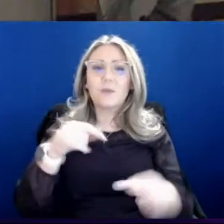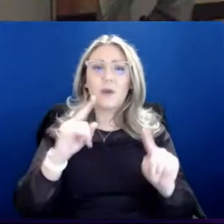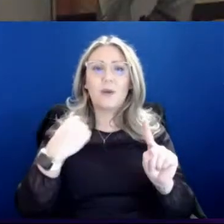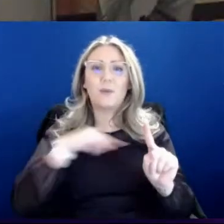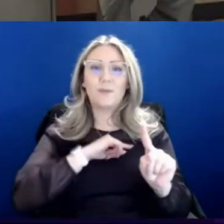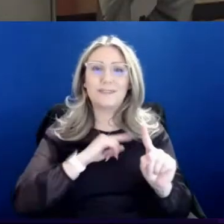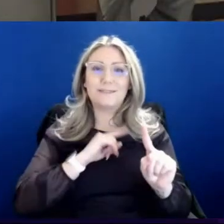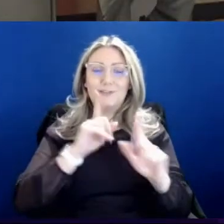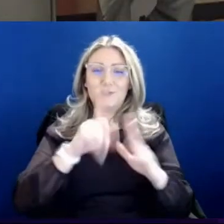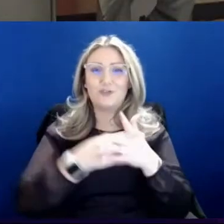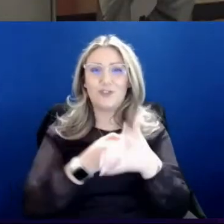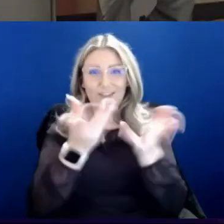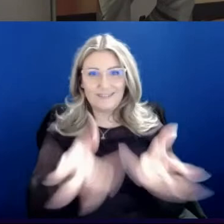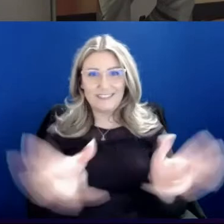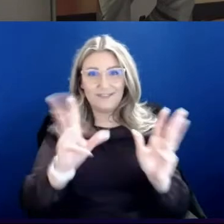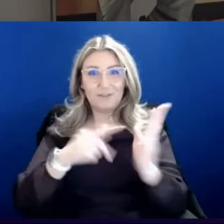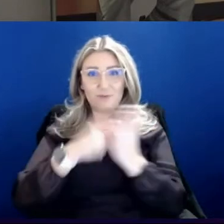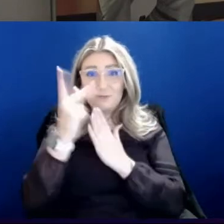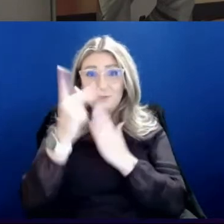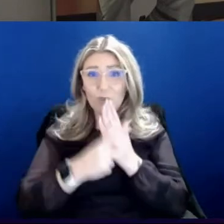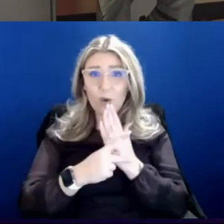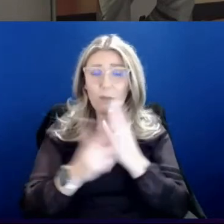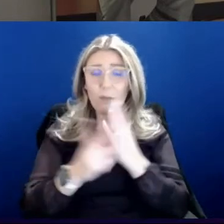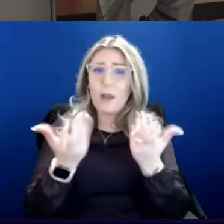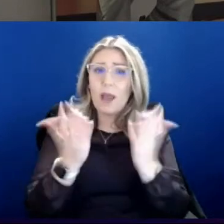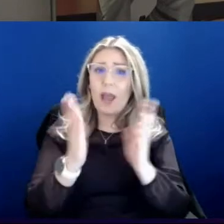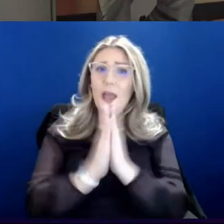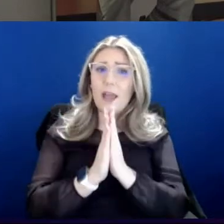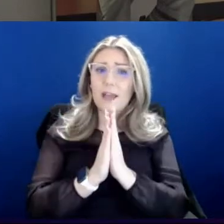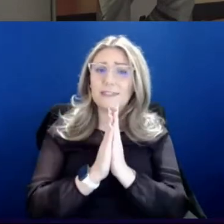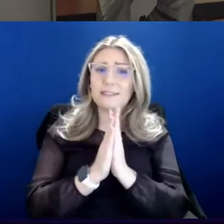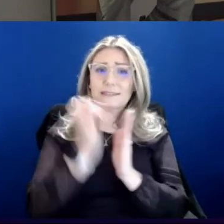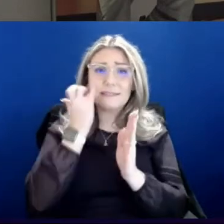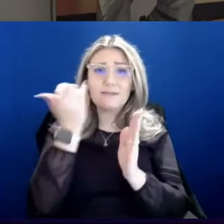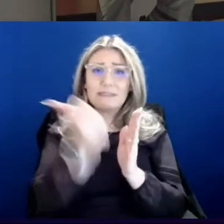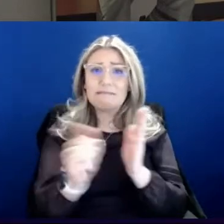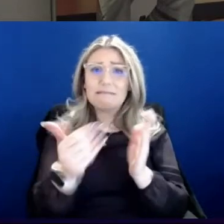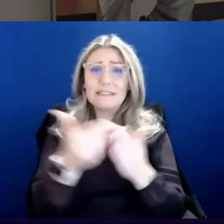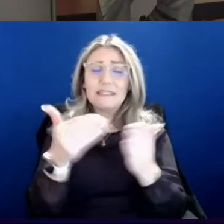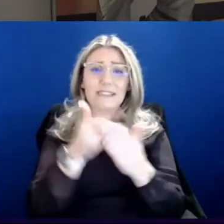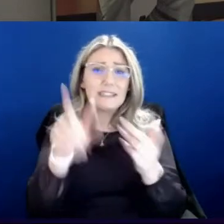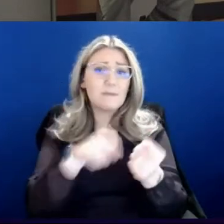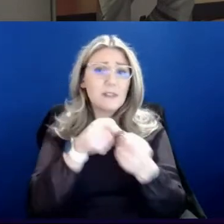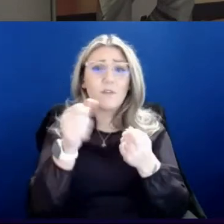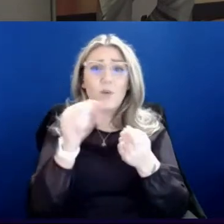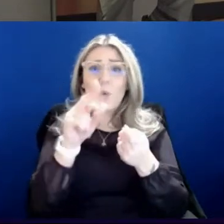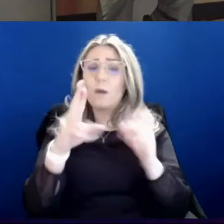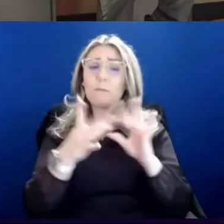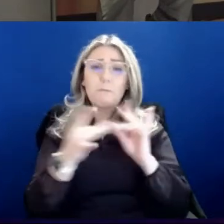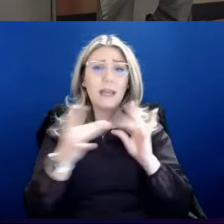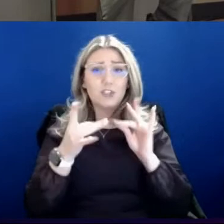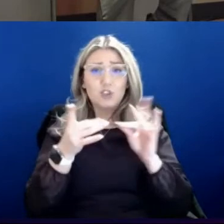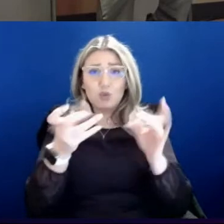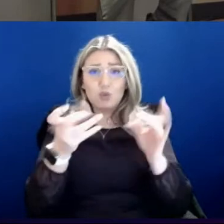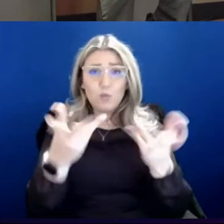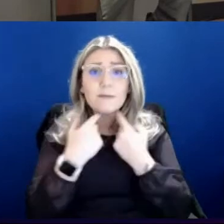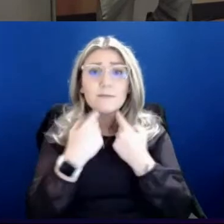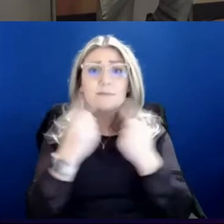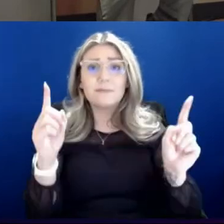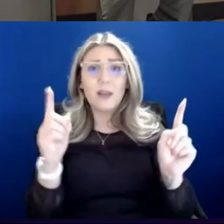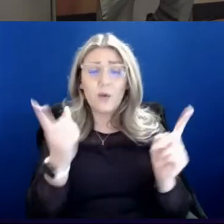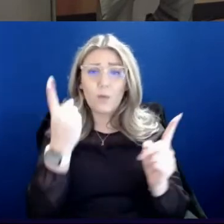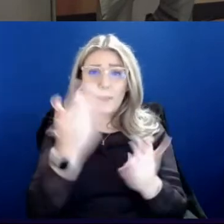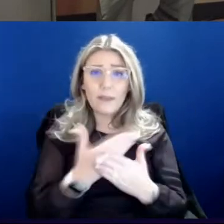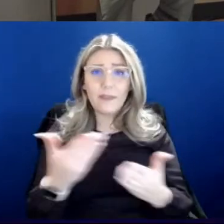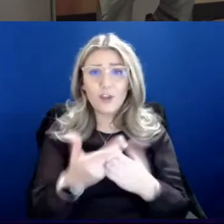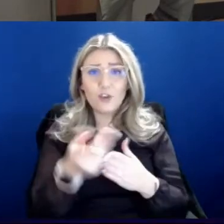this conversation, I want to ask you if you have anything specific or a message that you want out there. One of the things that you've also